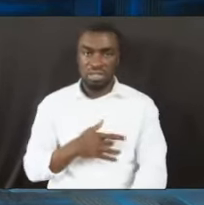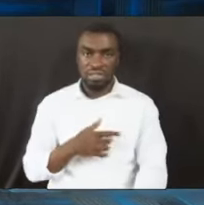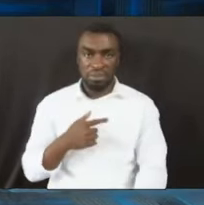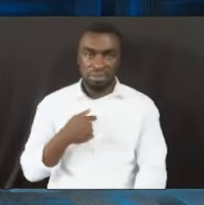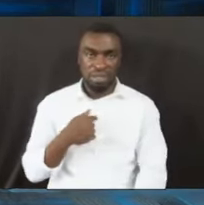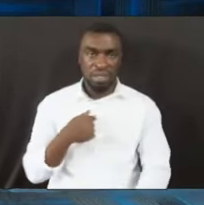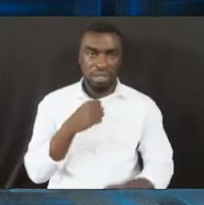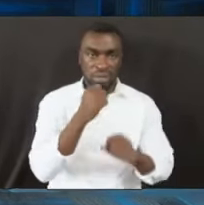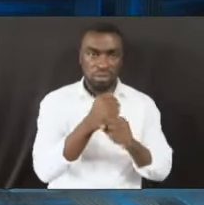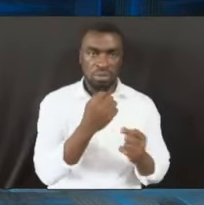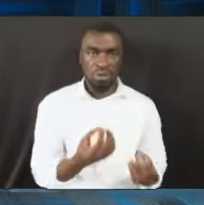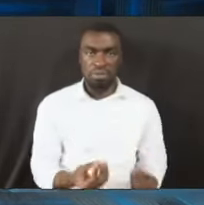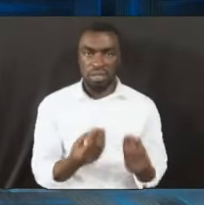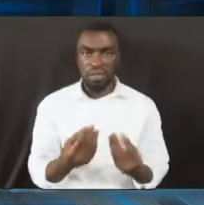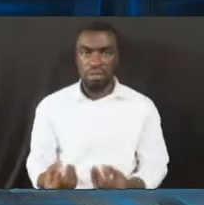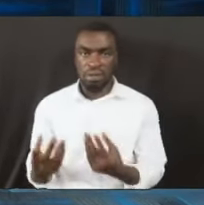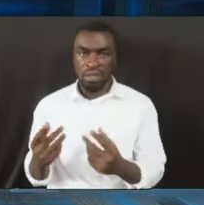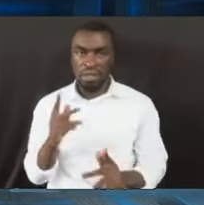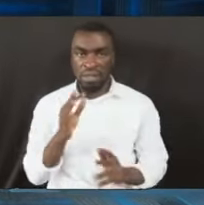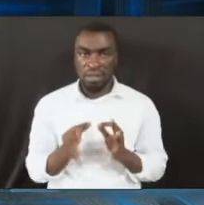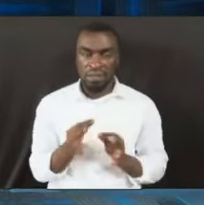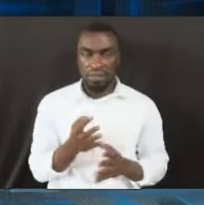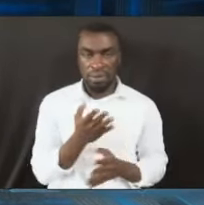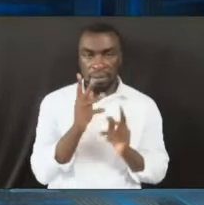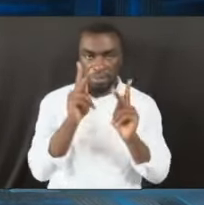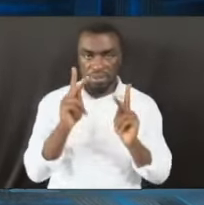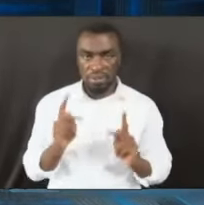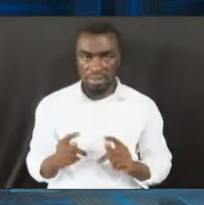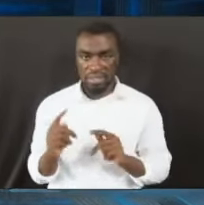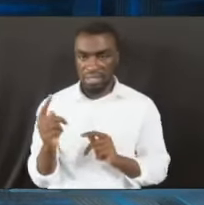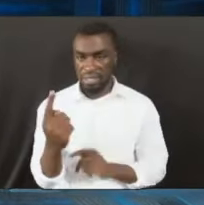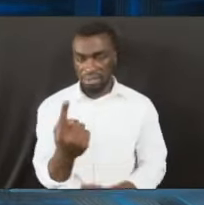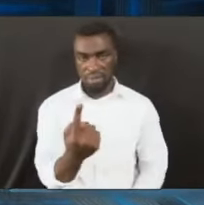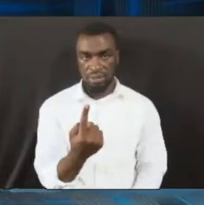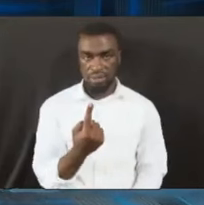person, I will pray for you. You raise up your hand.